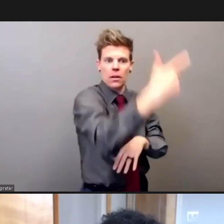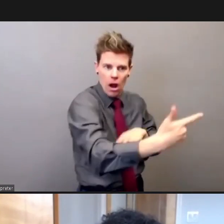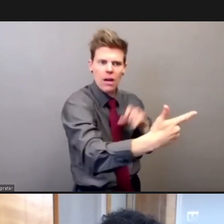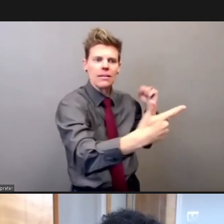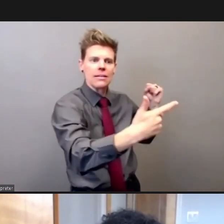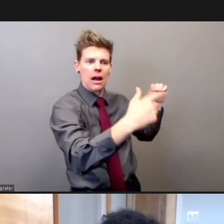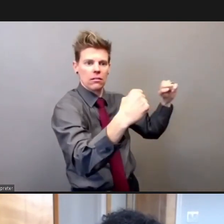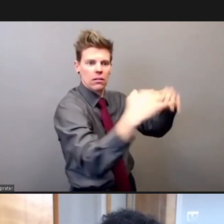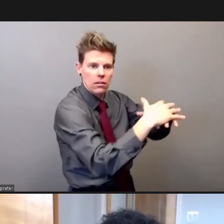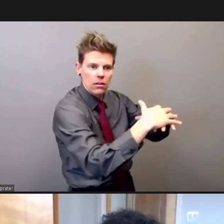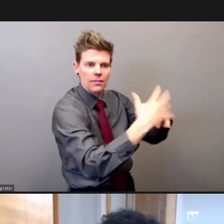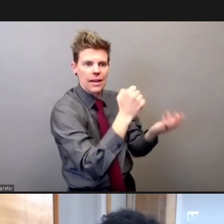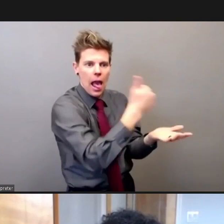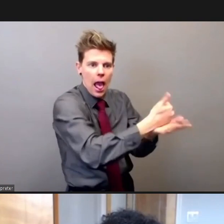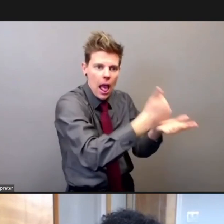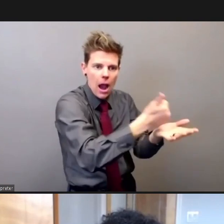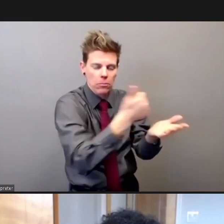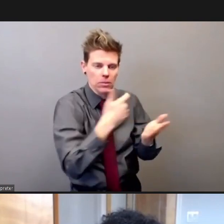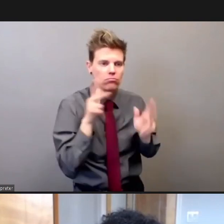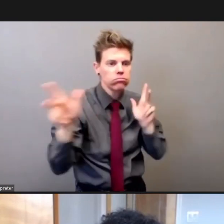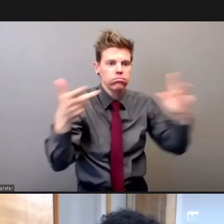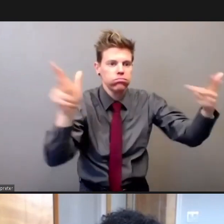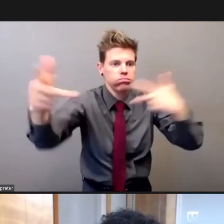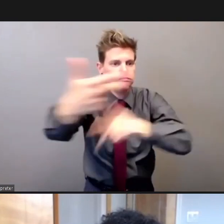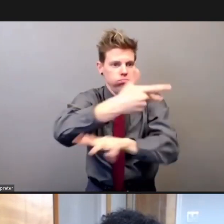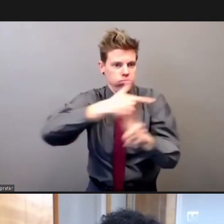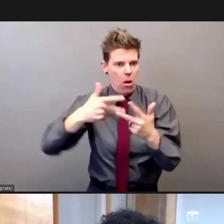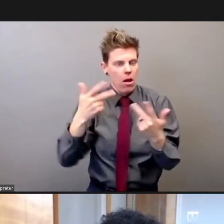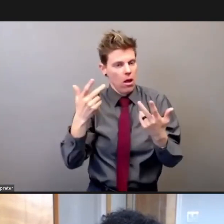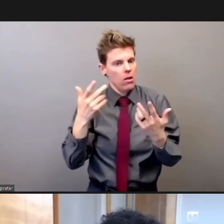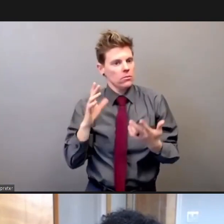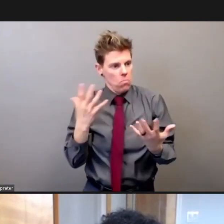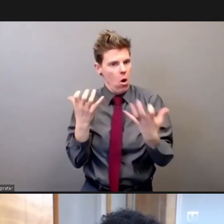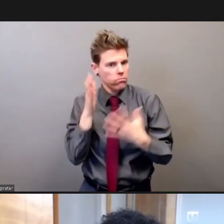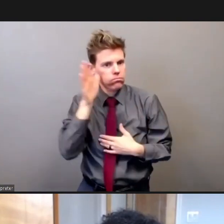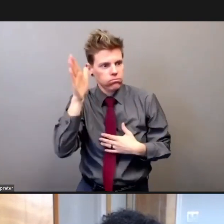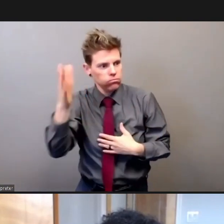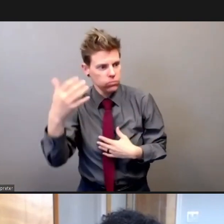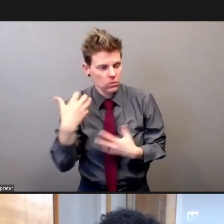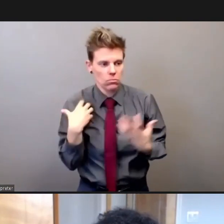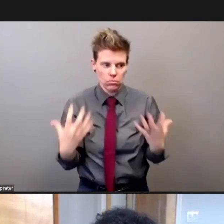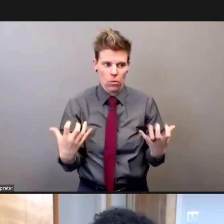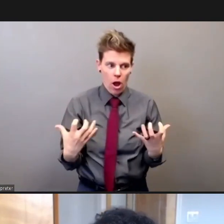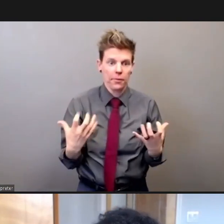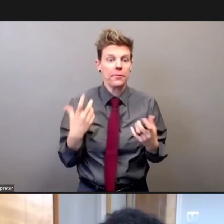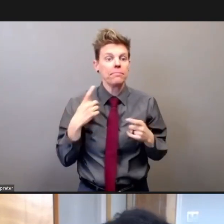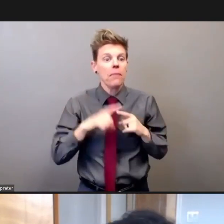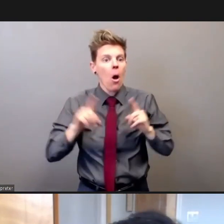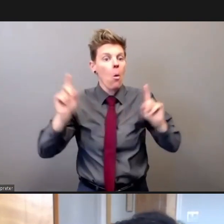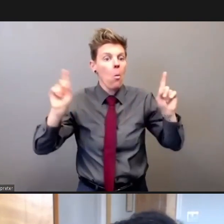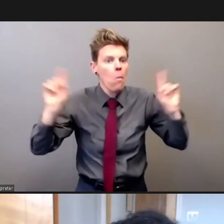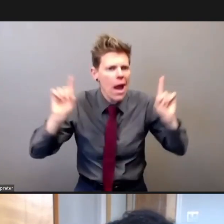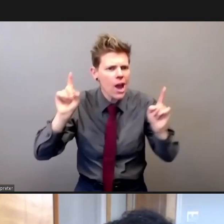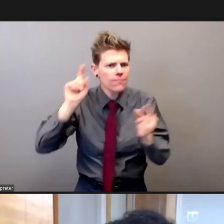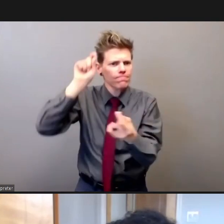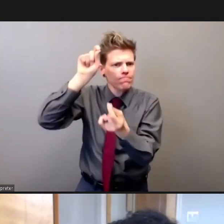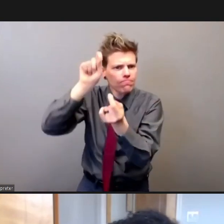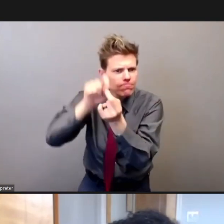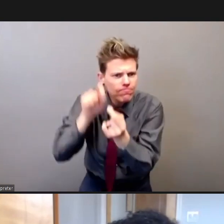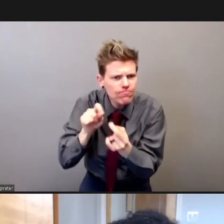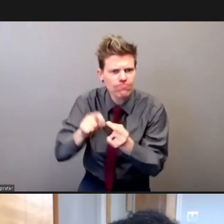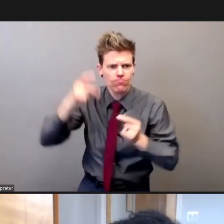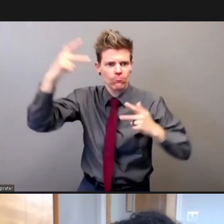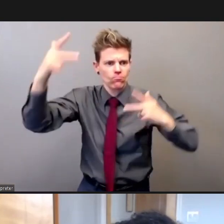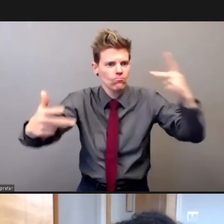mobile vaccine clinic. So that's the concept. We haven't identified the where yet because we don't have the what yet. We don't know exactly when